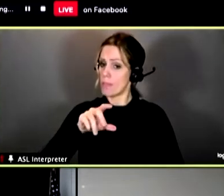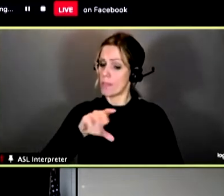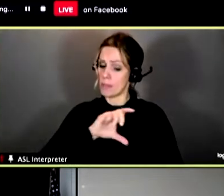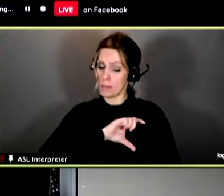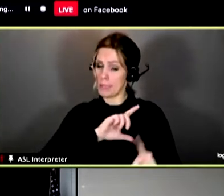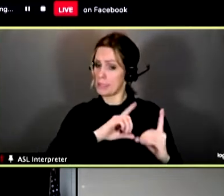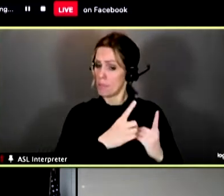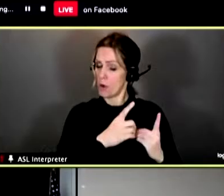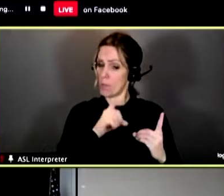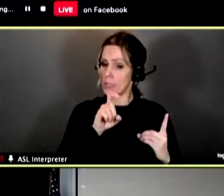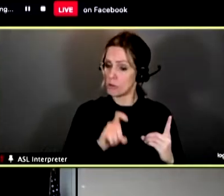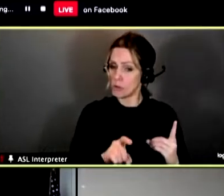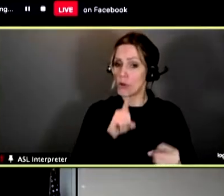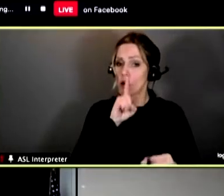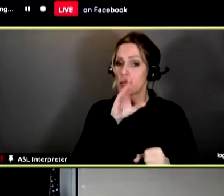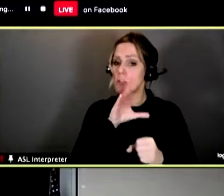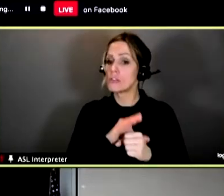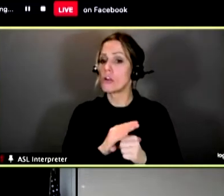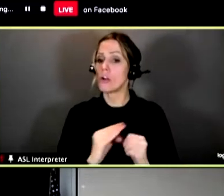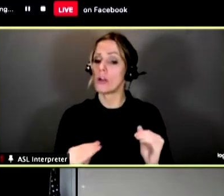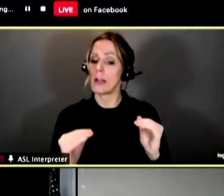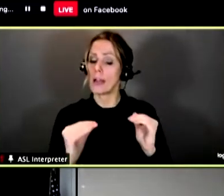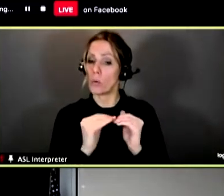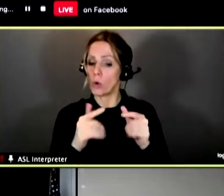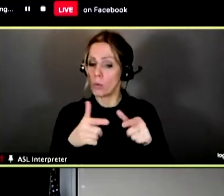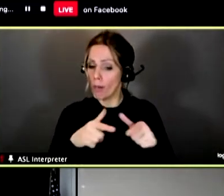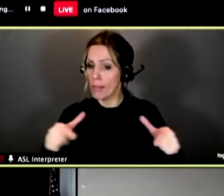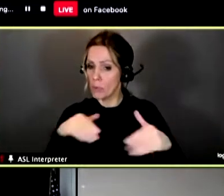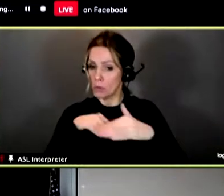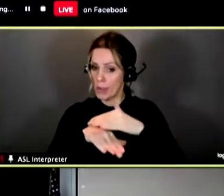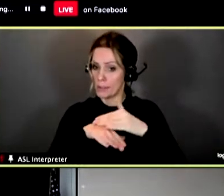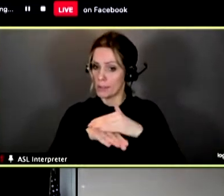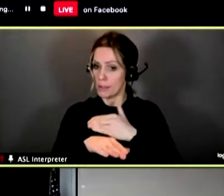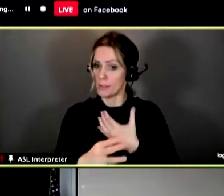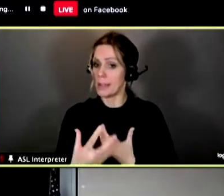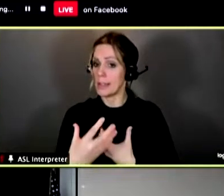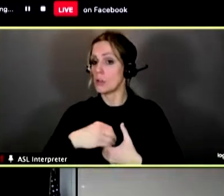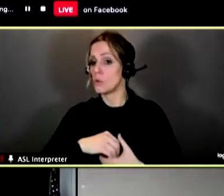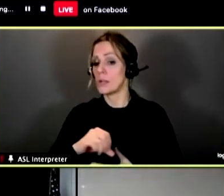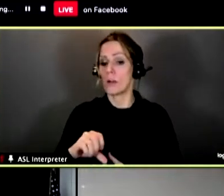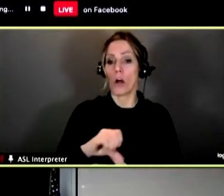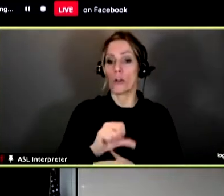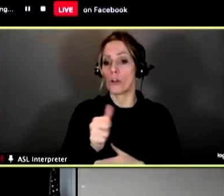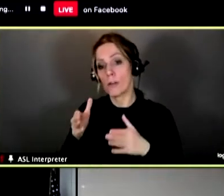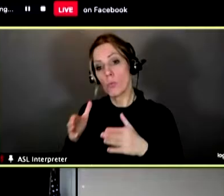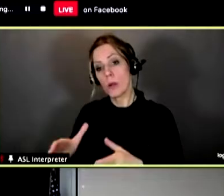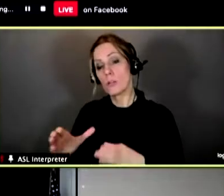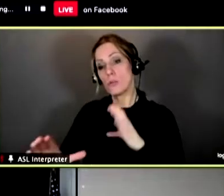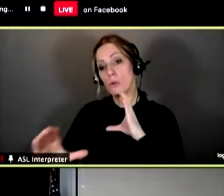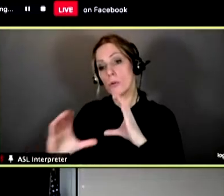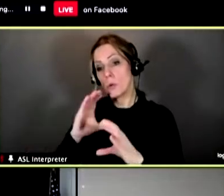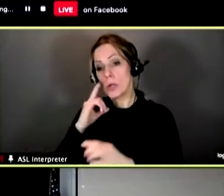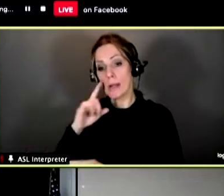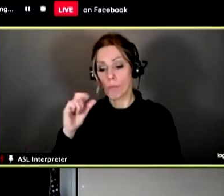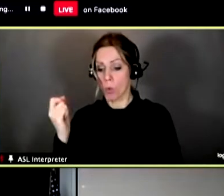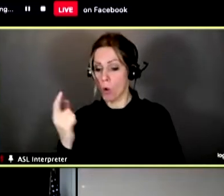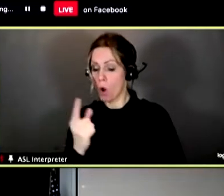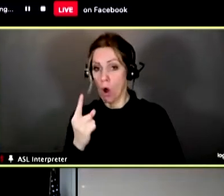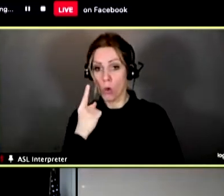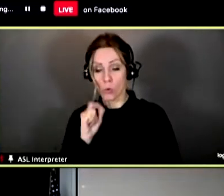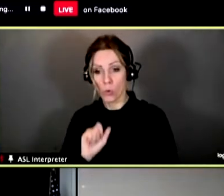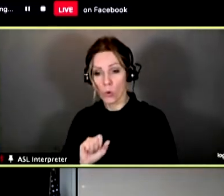should also ensure equitable language access, including alternative means of communication for all who encounter police